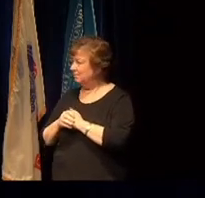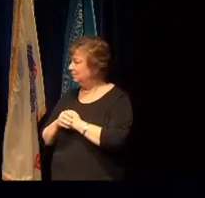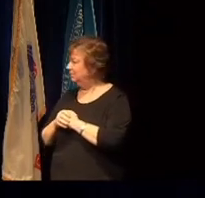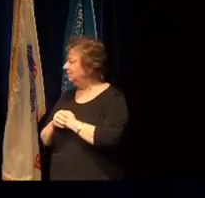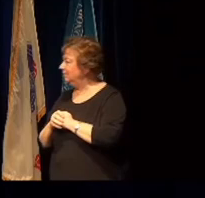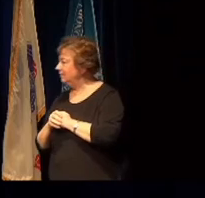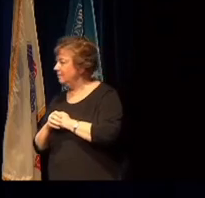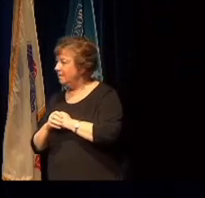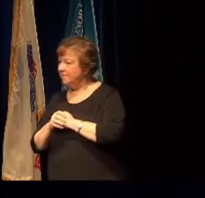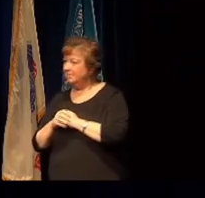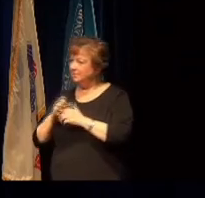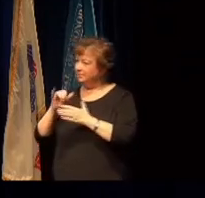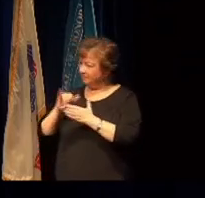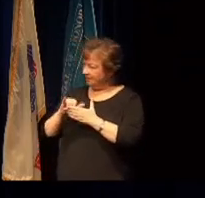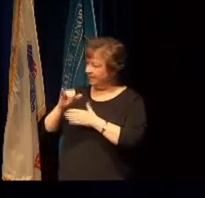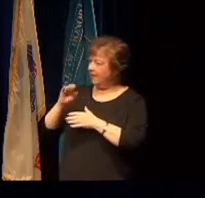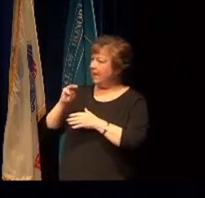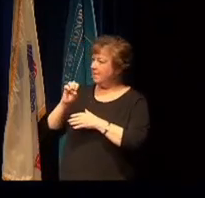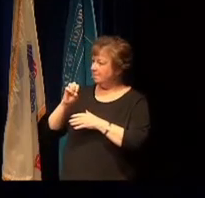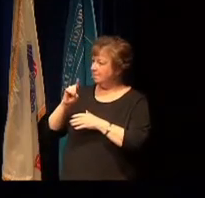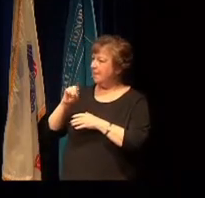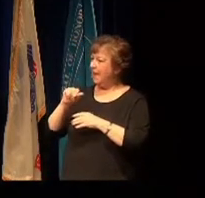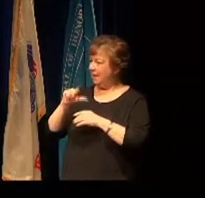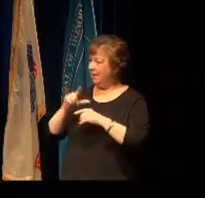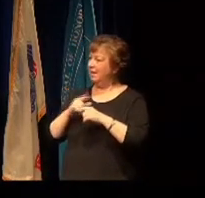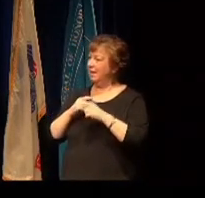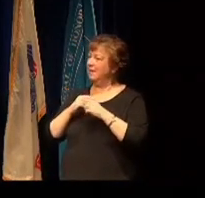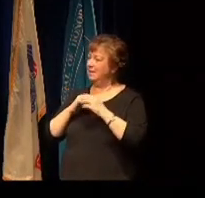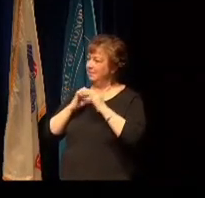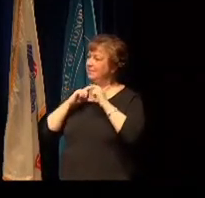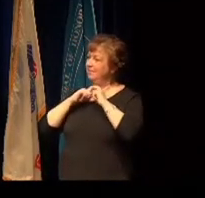That medal around Gary's neck,